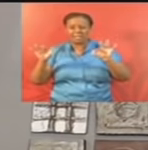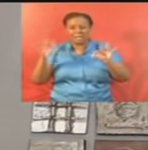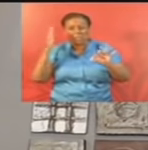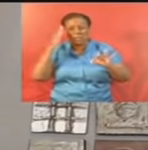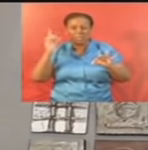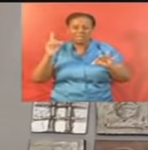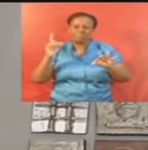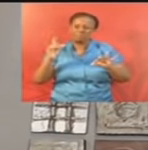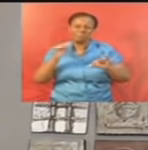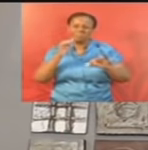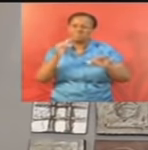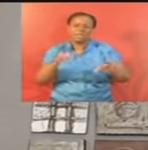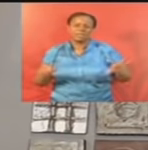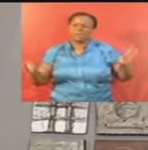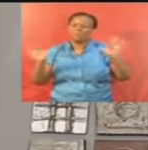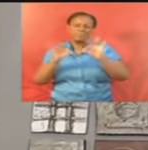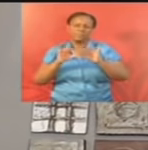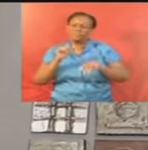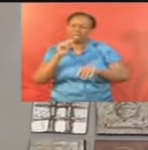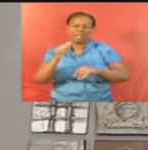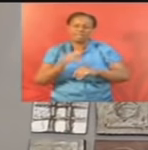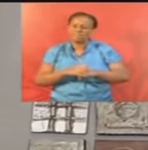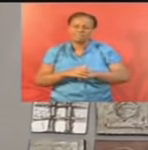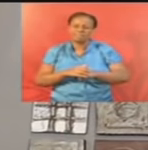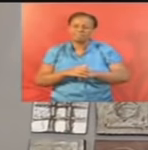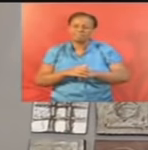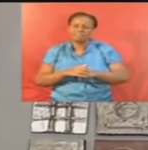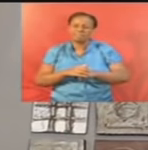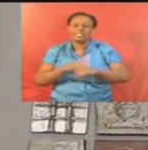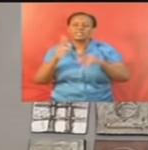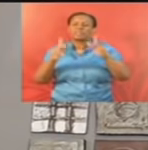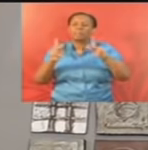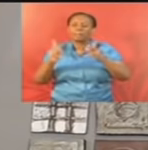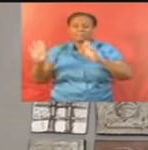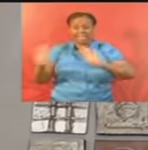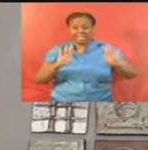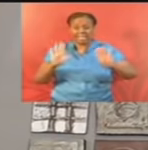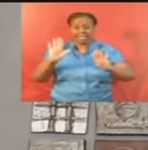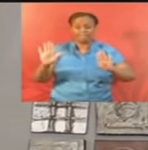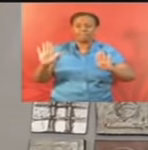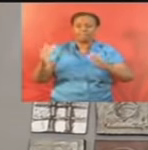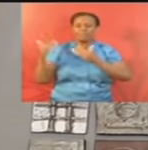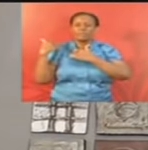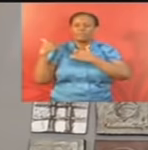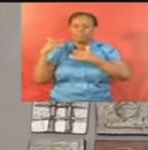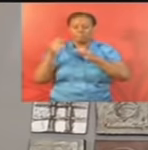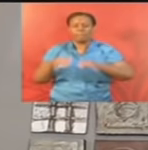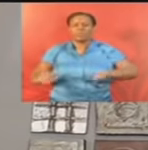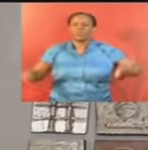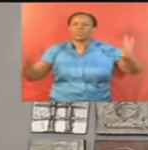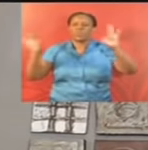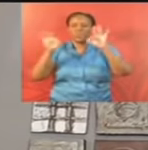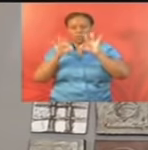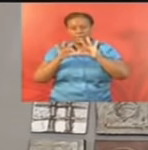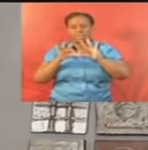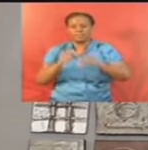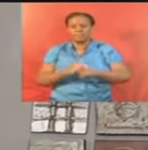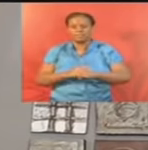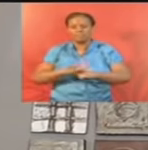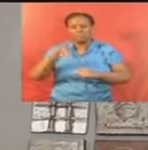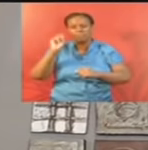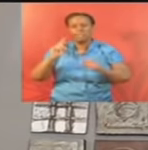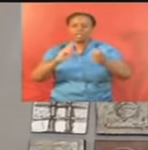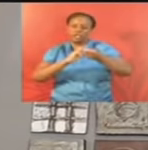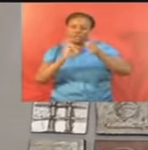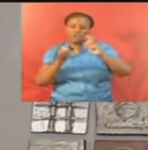general behavior that is required and expected and being encouraged by the public health regulations and advice that has